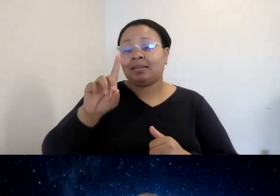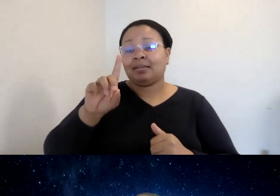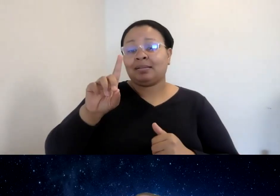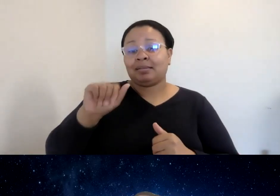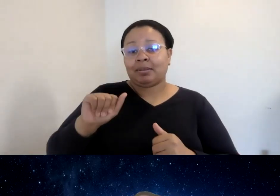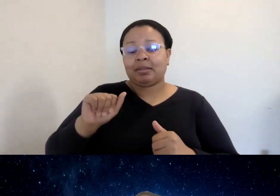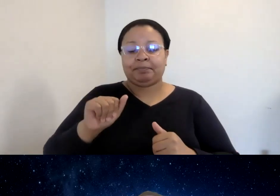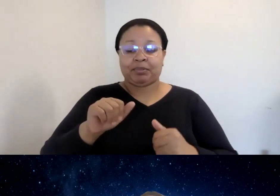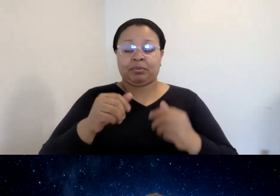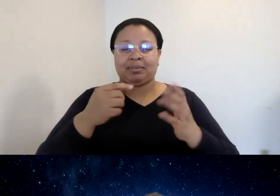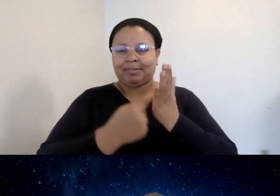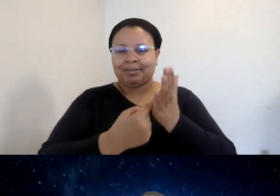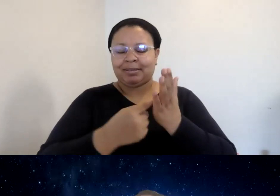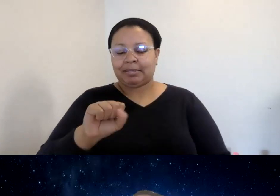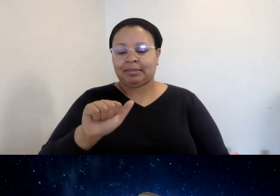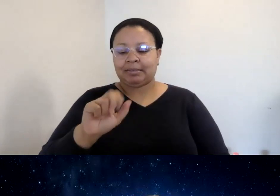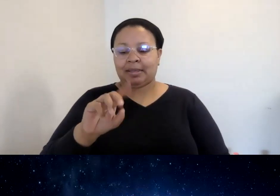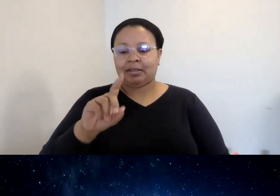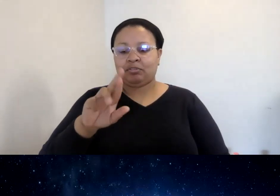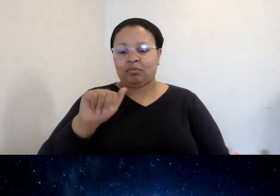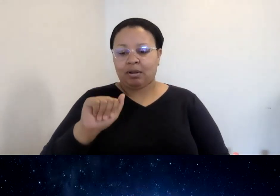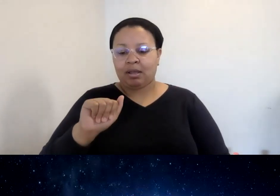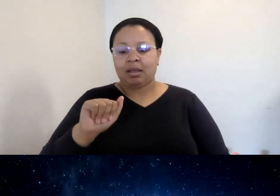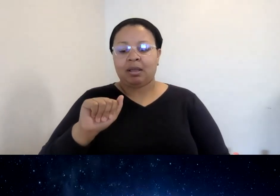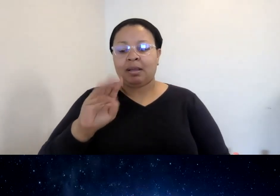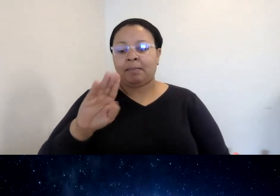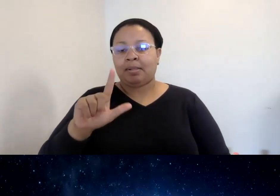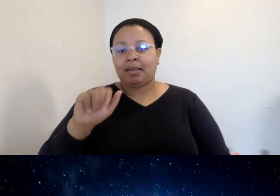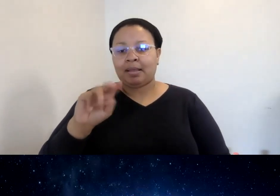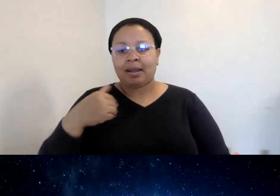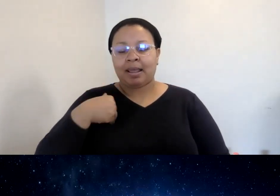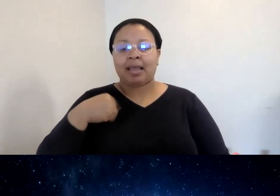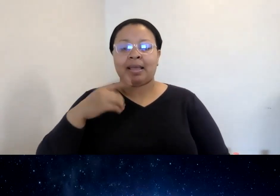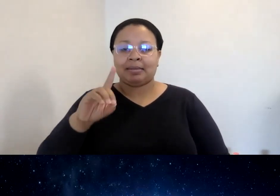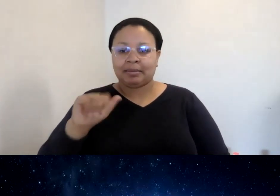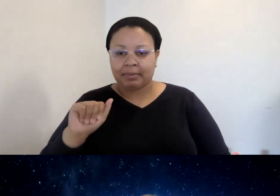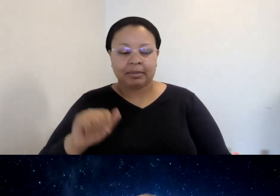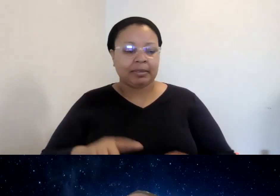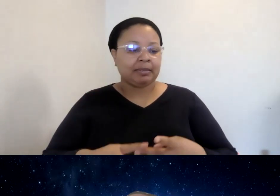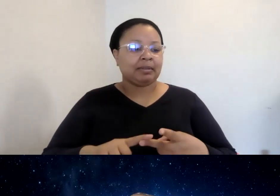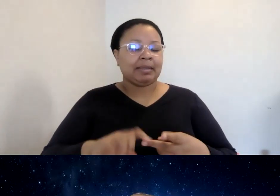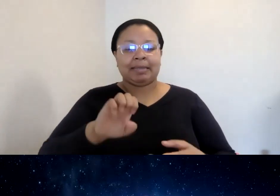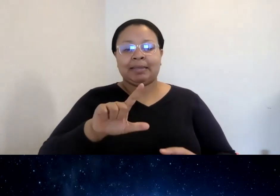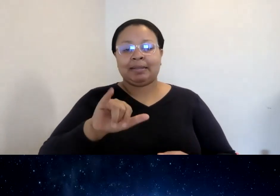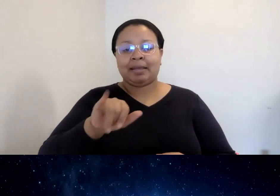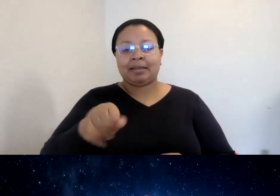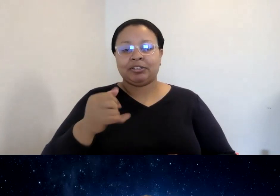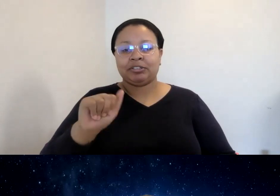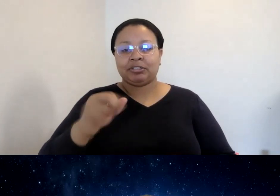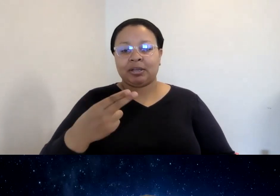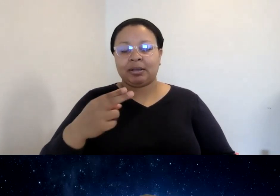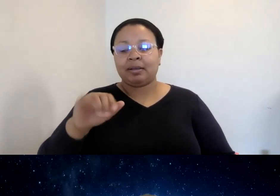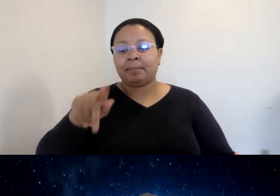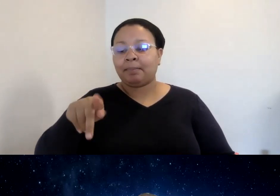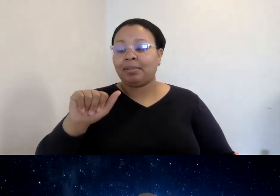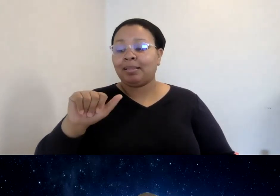had epilepsy, and like I said, Elijah McClain, and people who are becoming disabled because